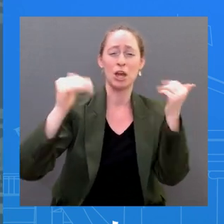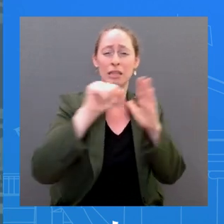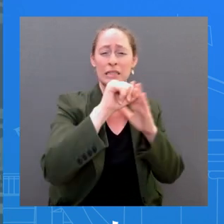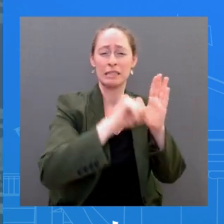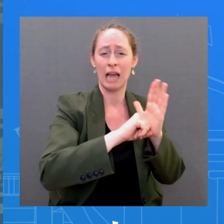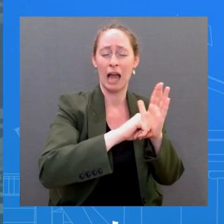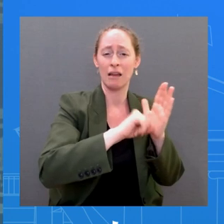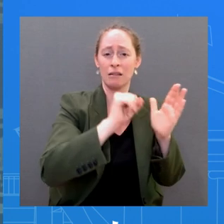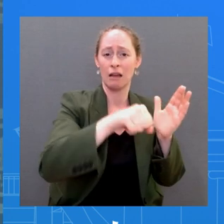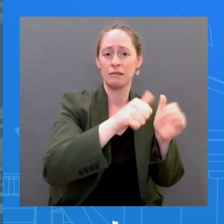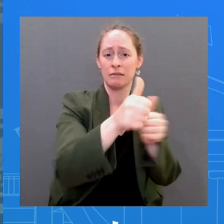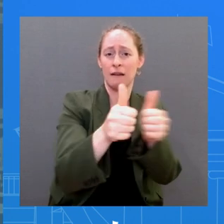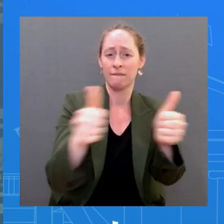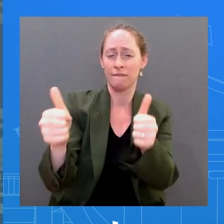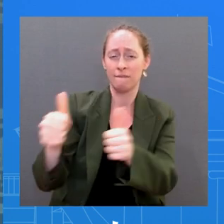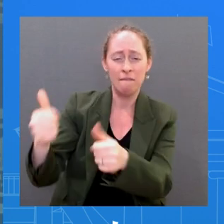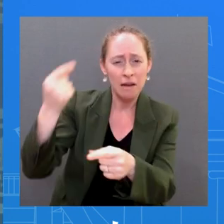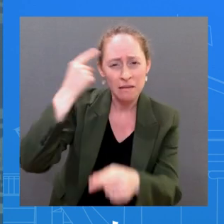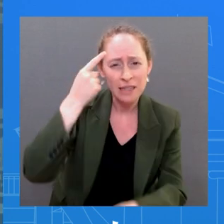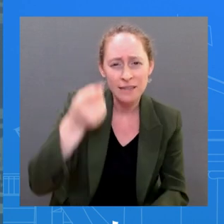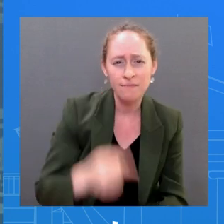supports